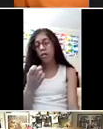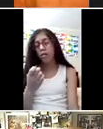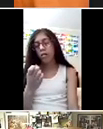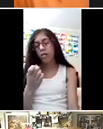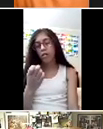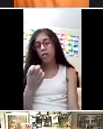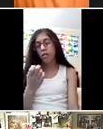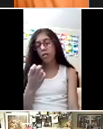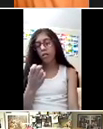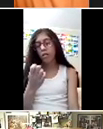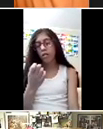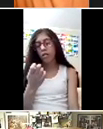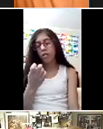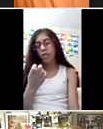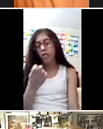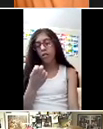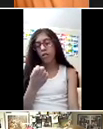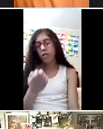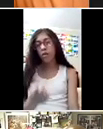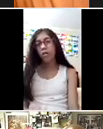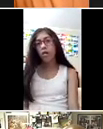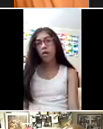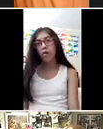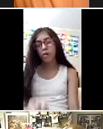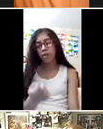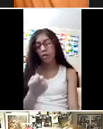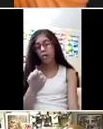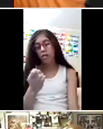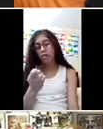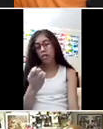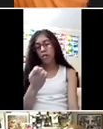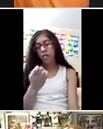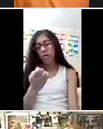The carnal person and a spiritual Christian. Wow.